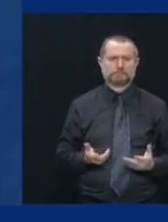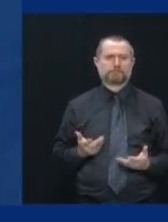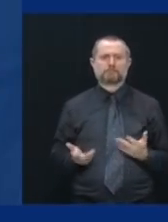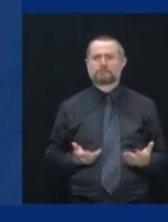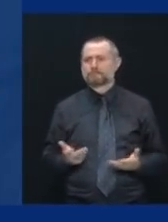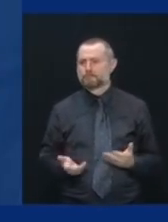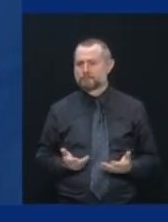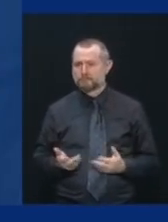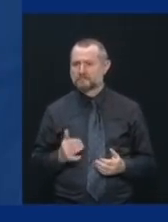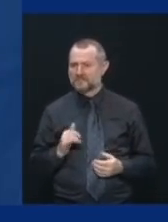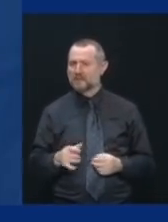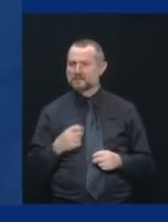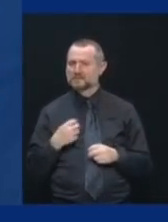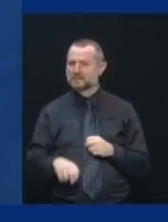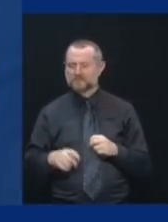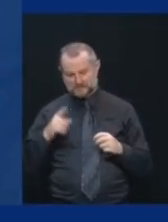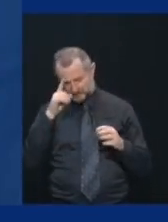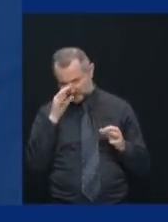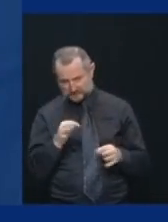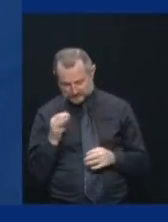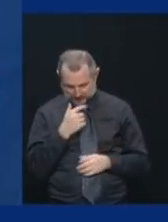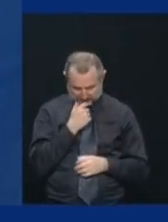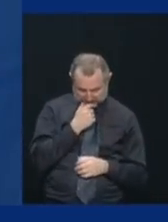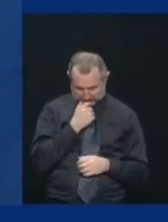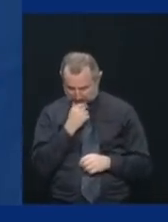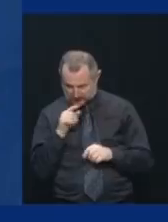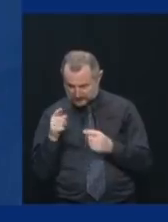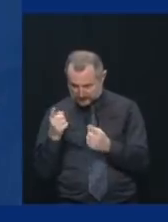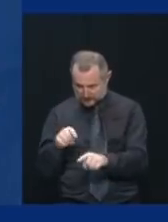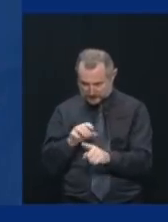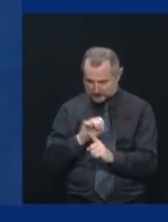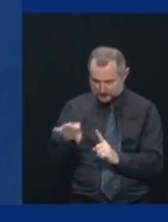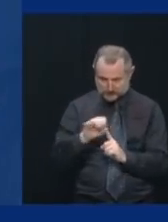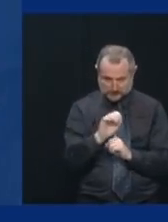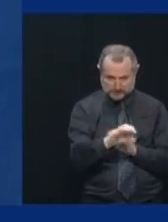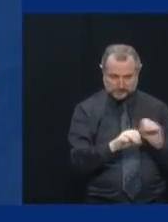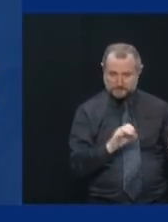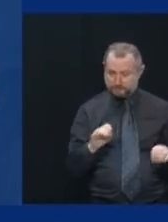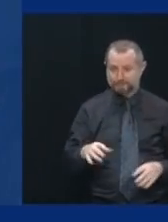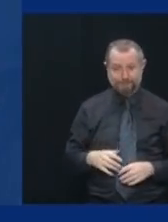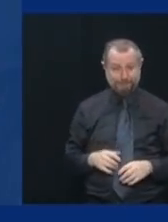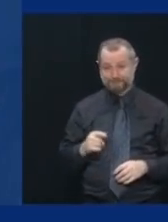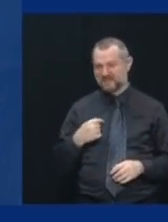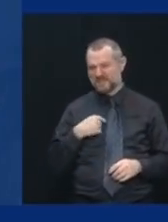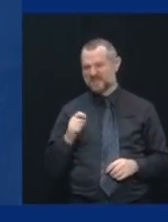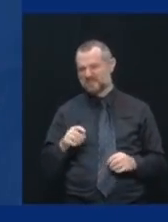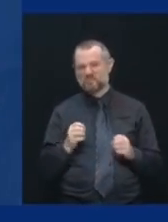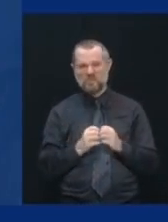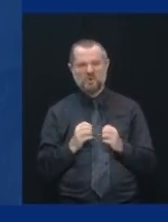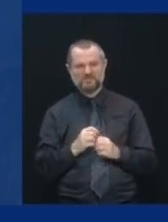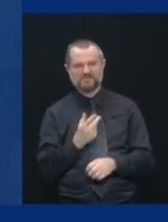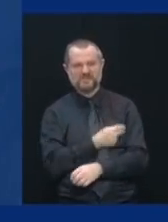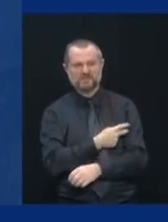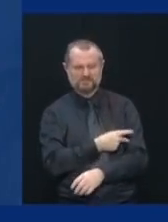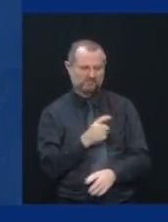are all difficult decisions. But you need an increased supply because you will